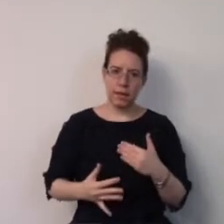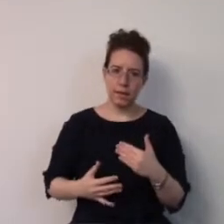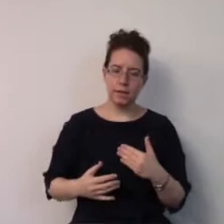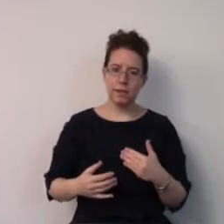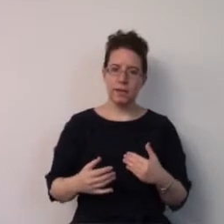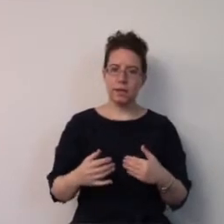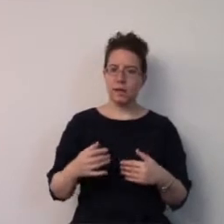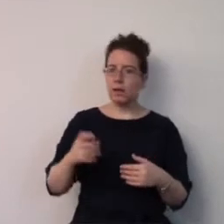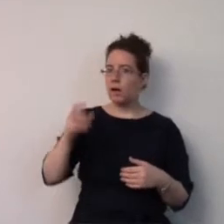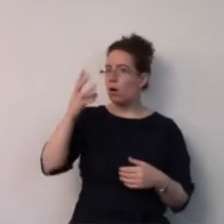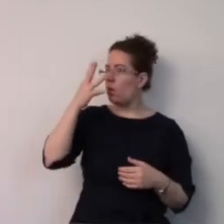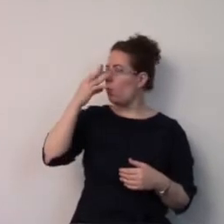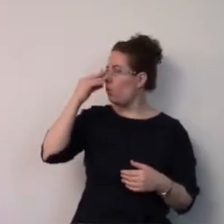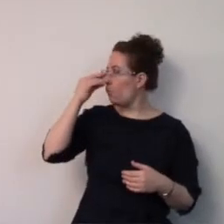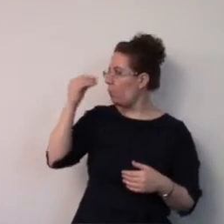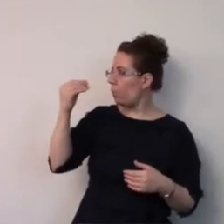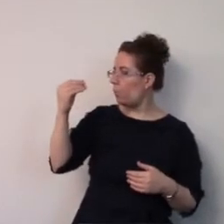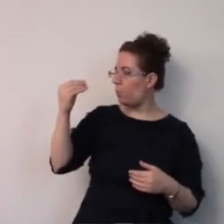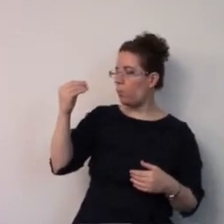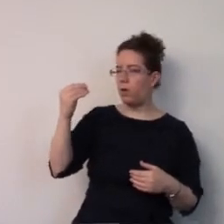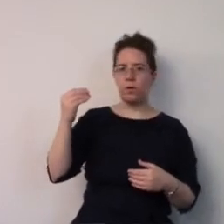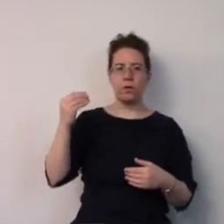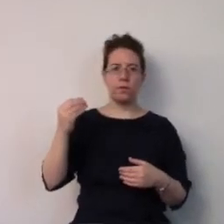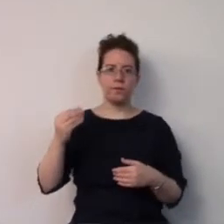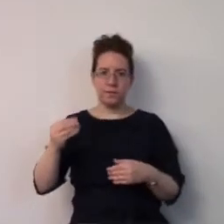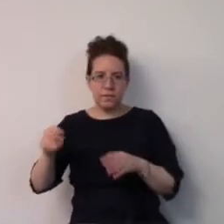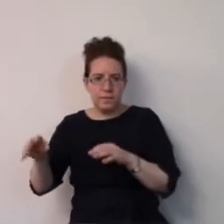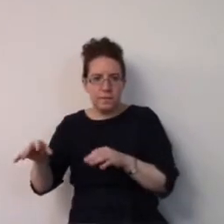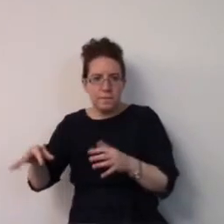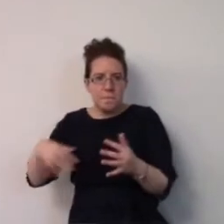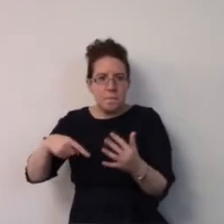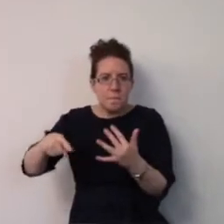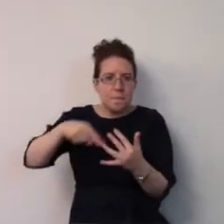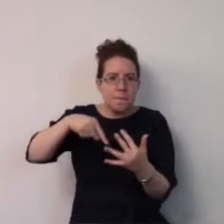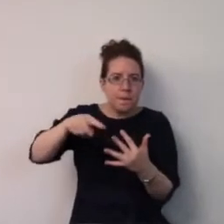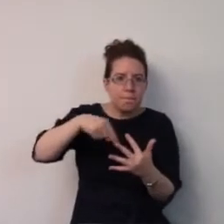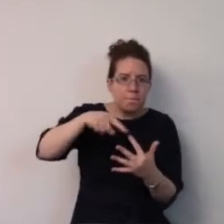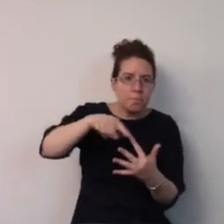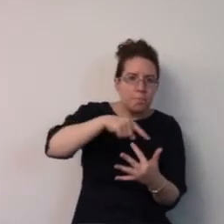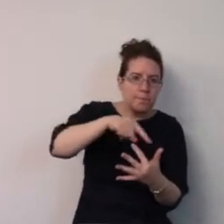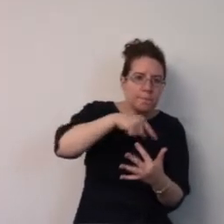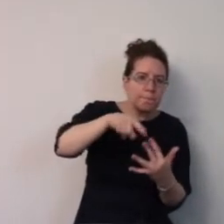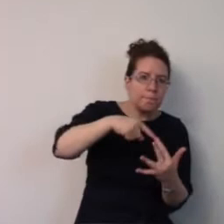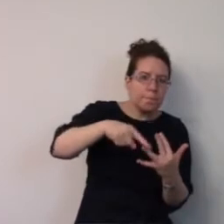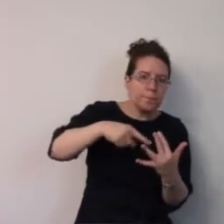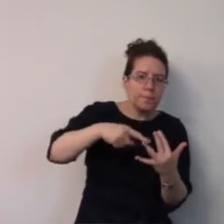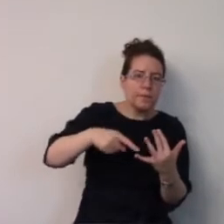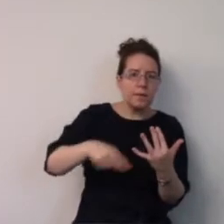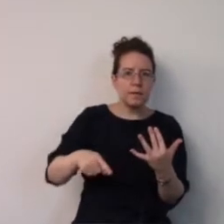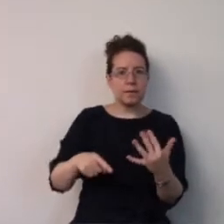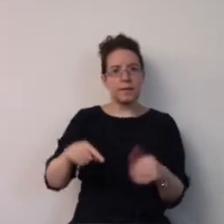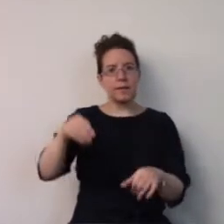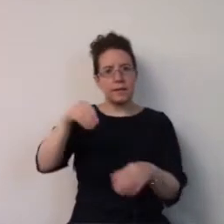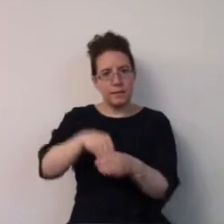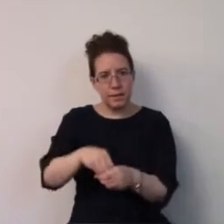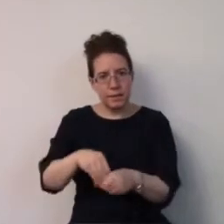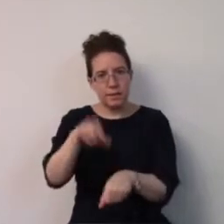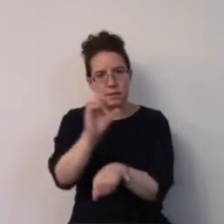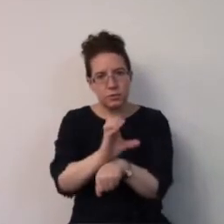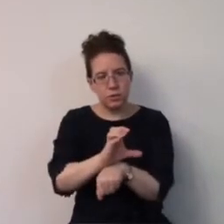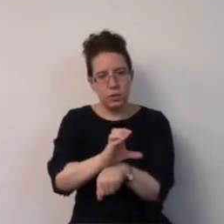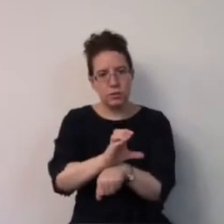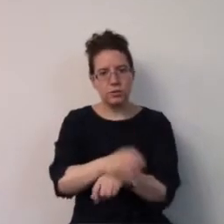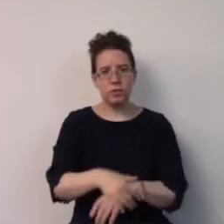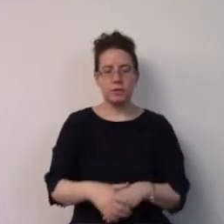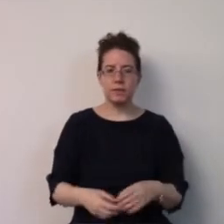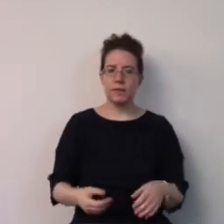about the condition of your soul. Okay. They're out to deceive. Also, your own selves, of your